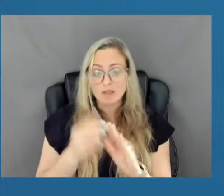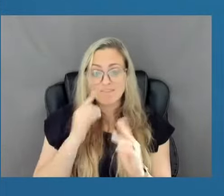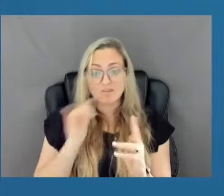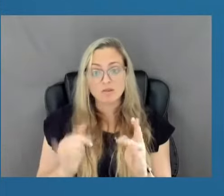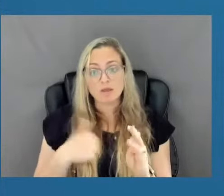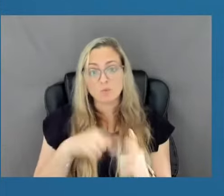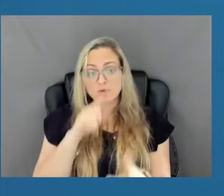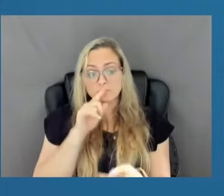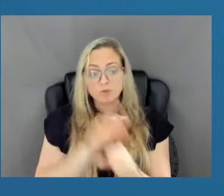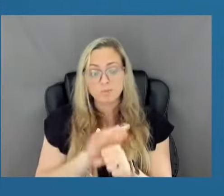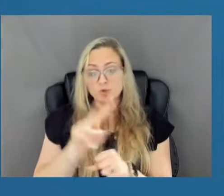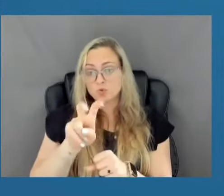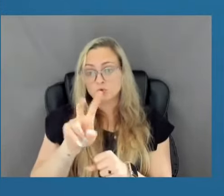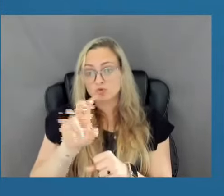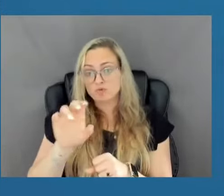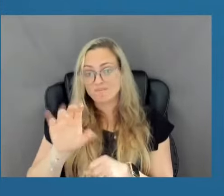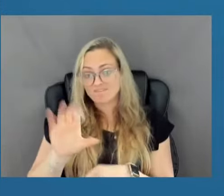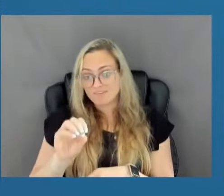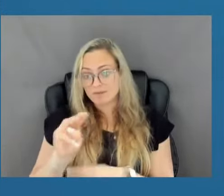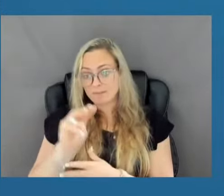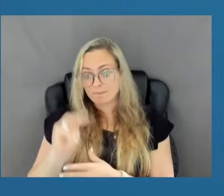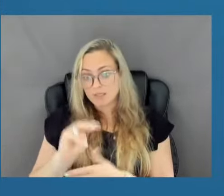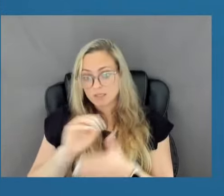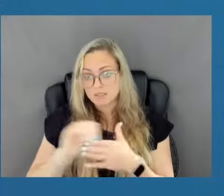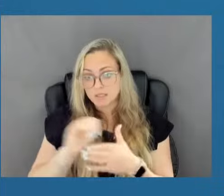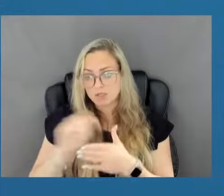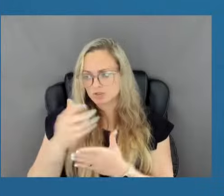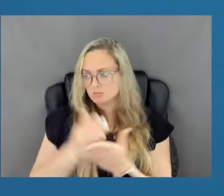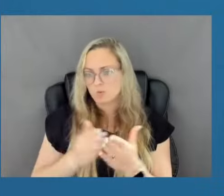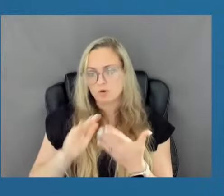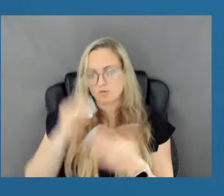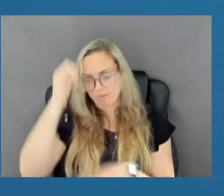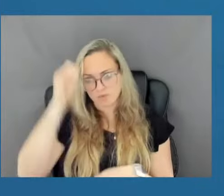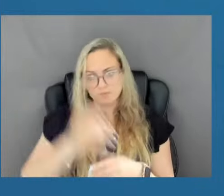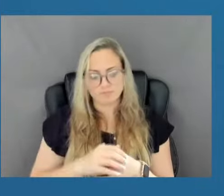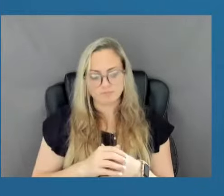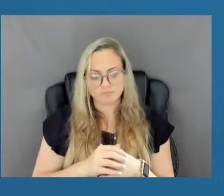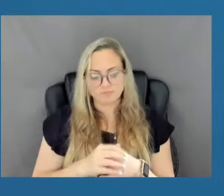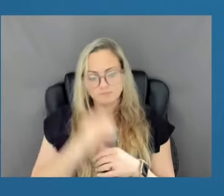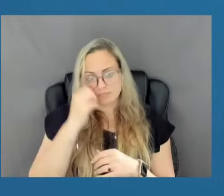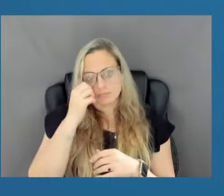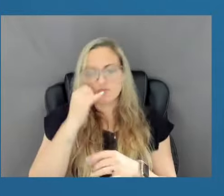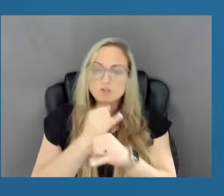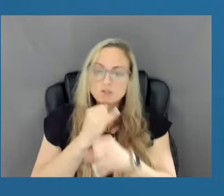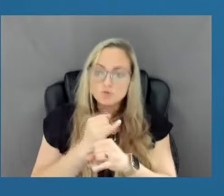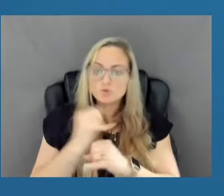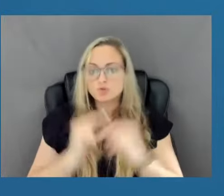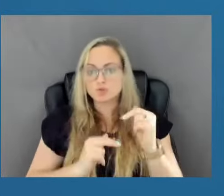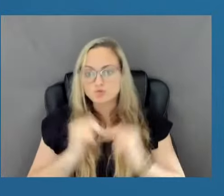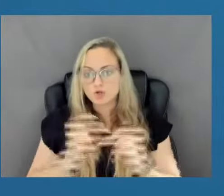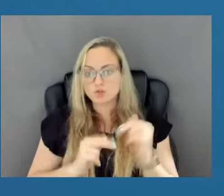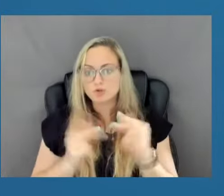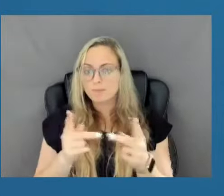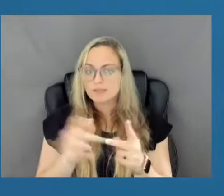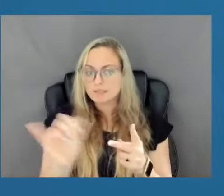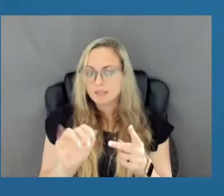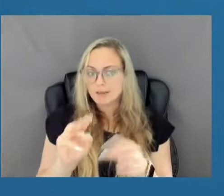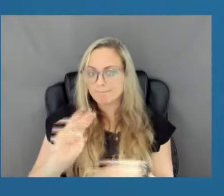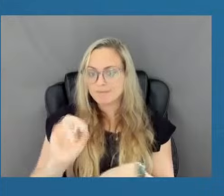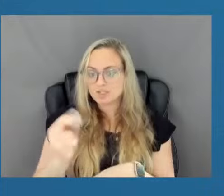over $250 million in this part of Buffalo as well for the institutions and structures. Places like the Michigan